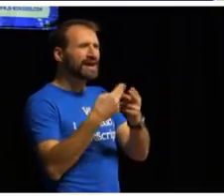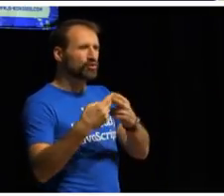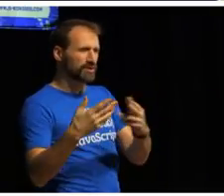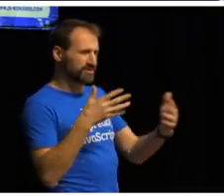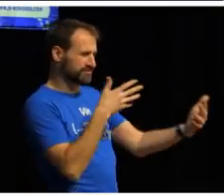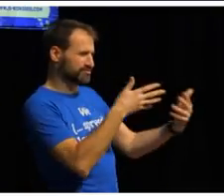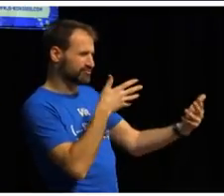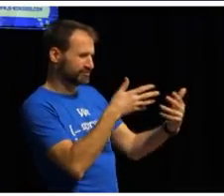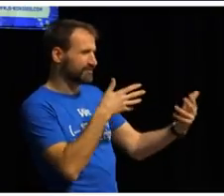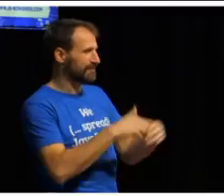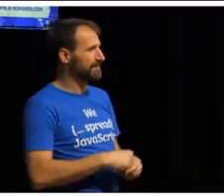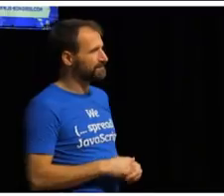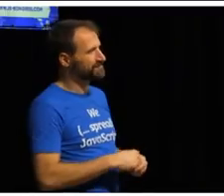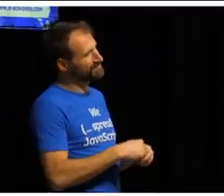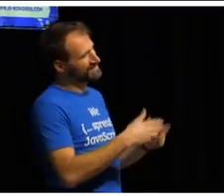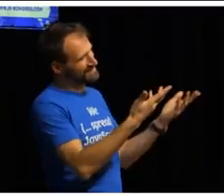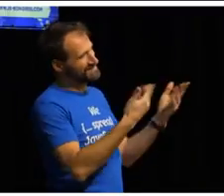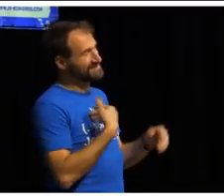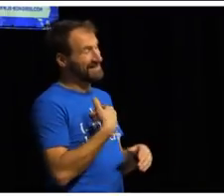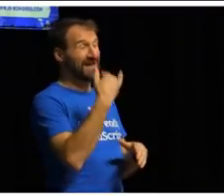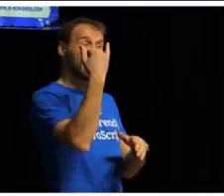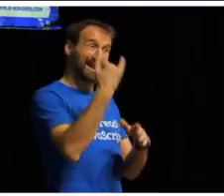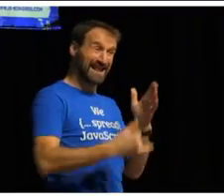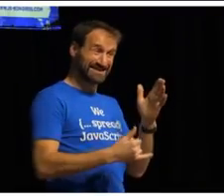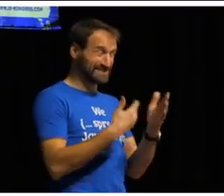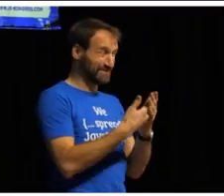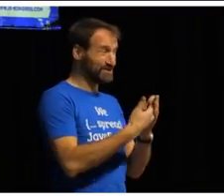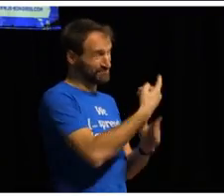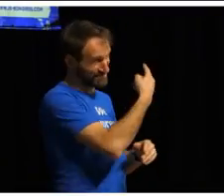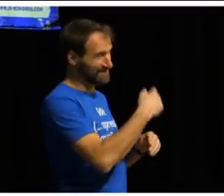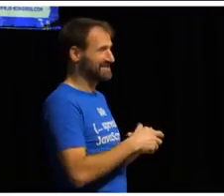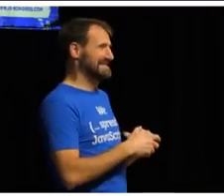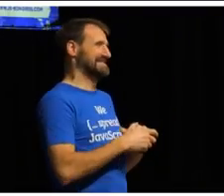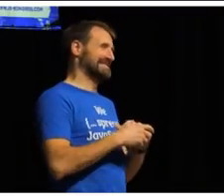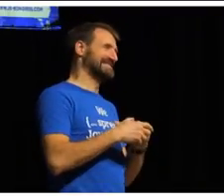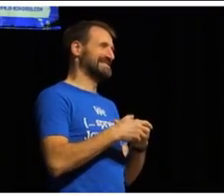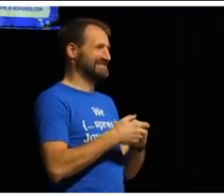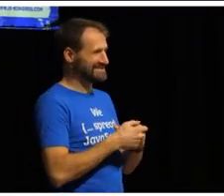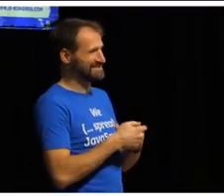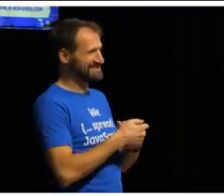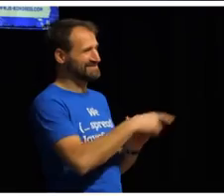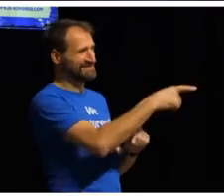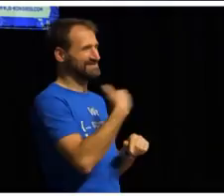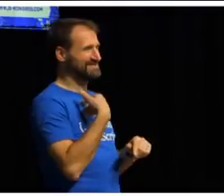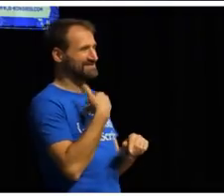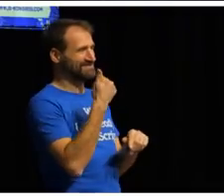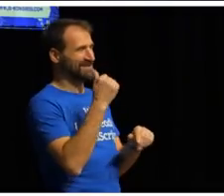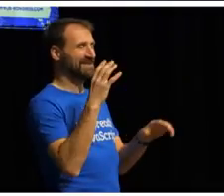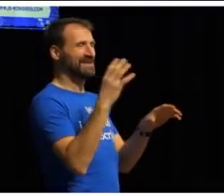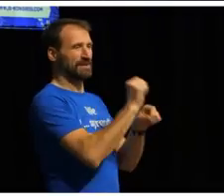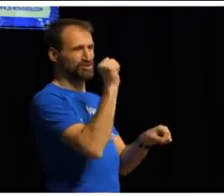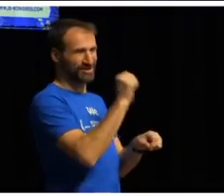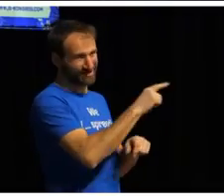And my final example, I actually had this as a capture. I was very surprised, and other people had that as